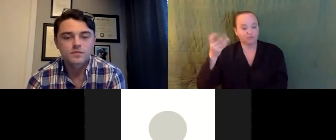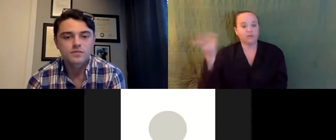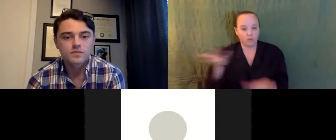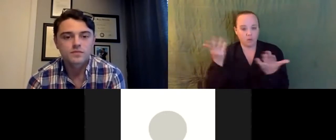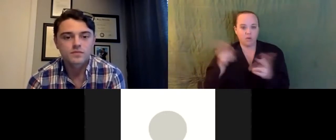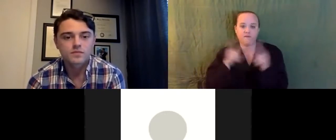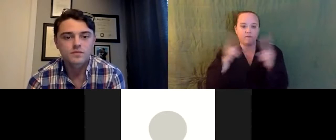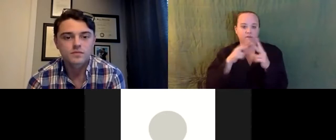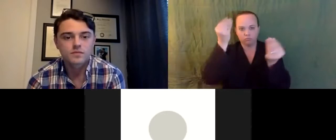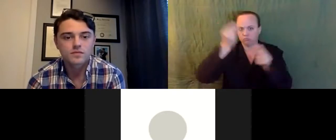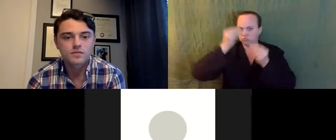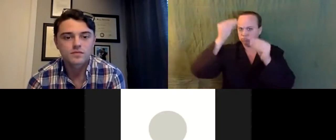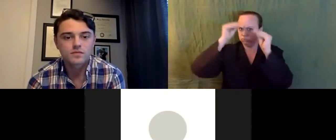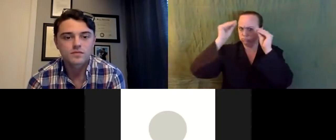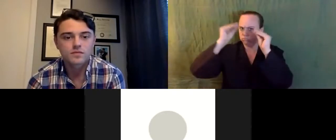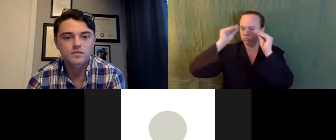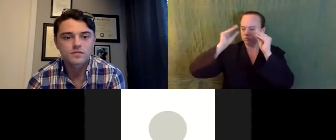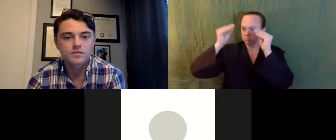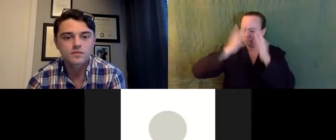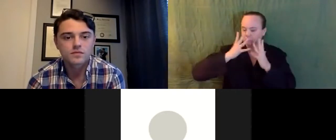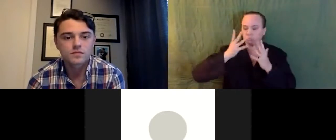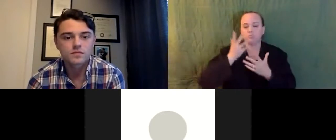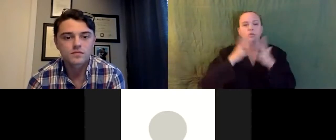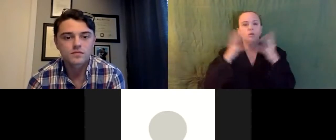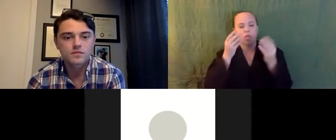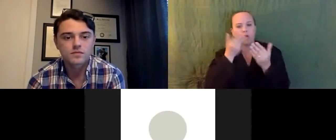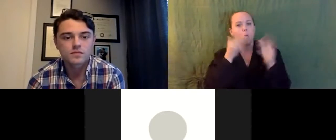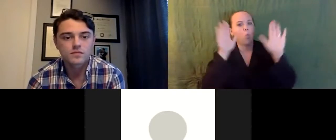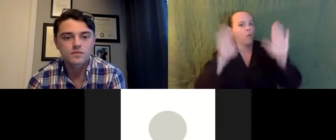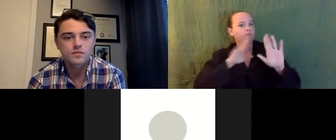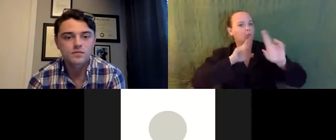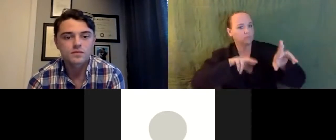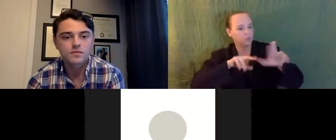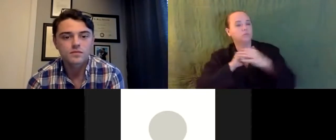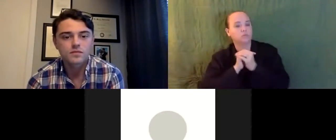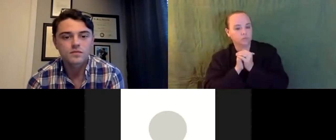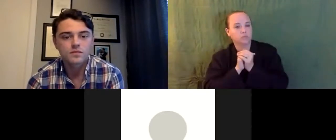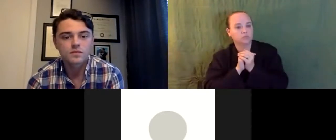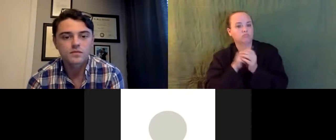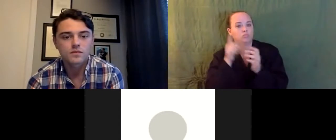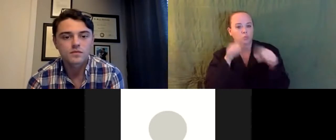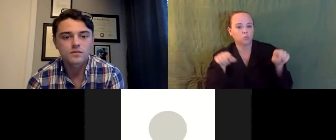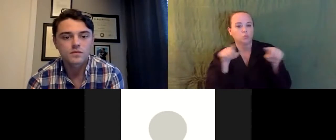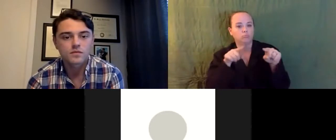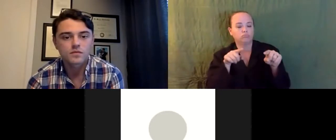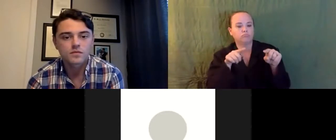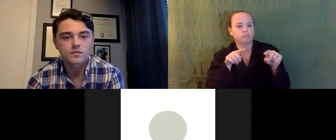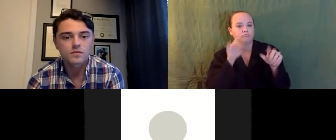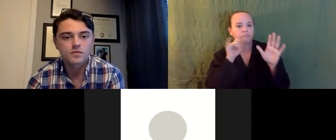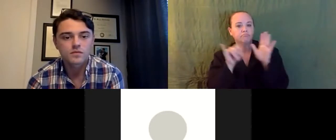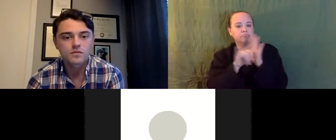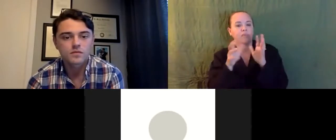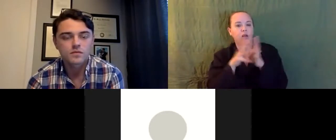very informative. You both had, great responses and indicated a lot of